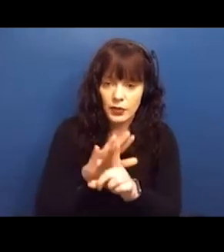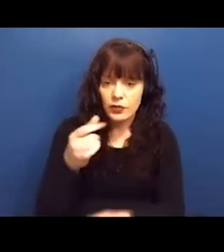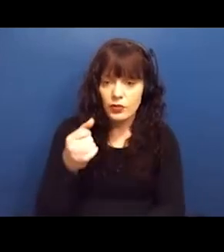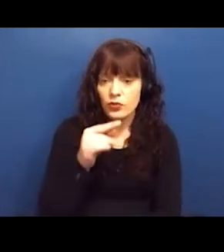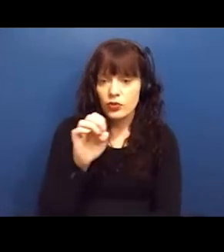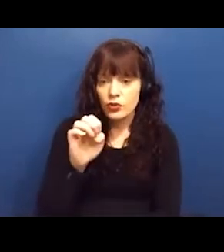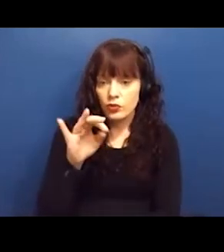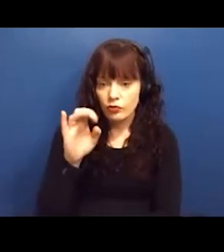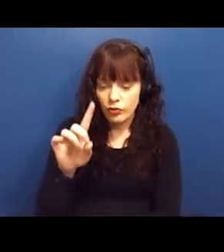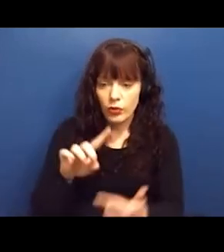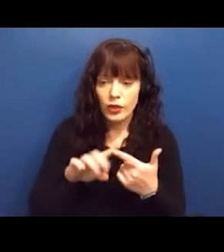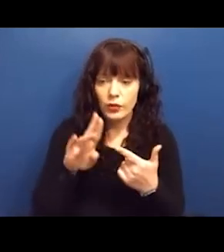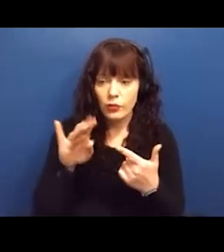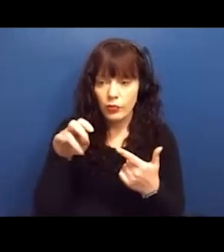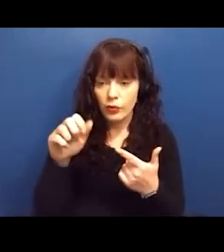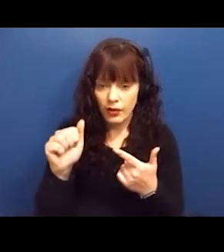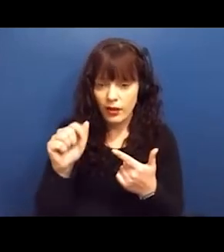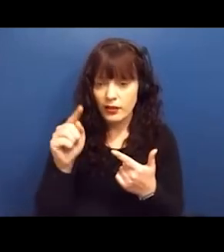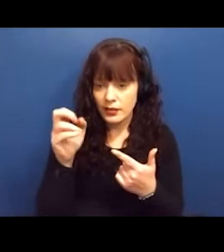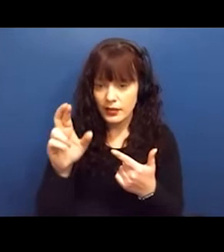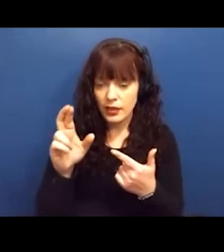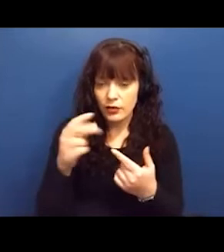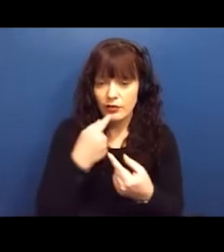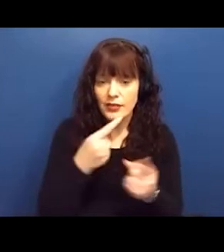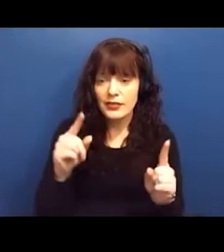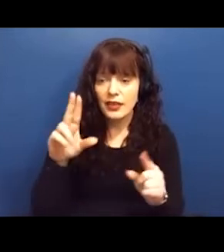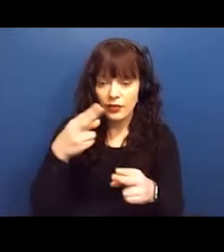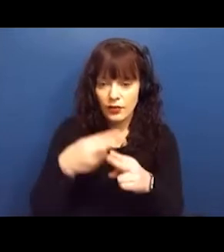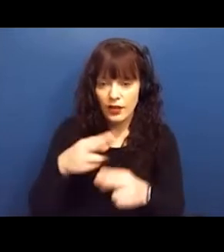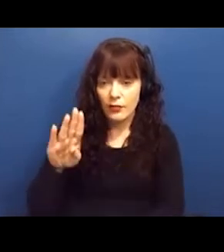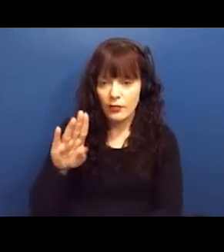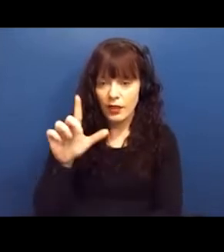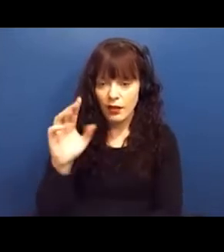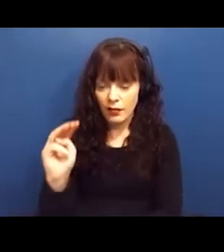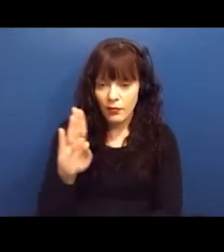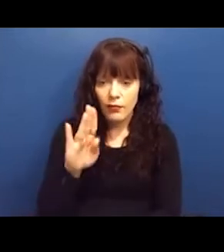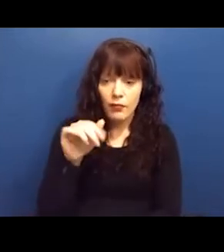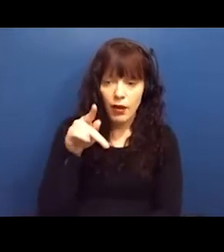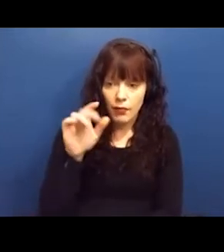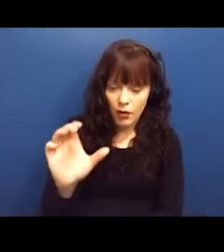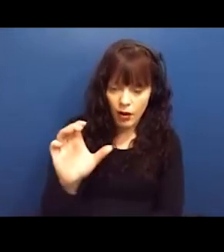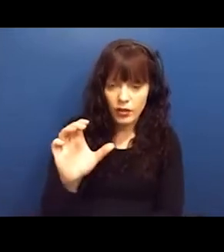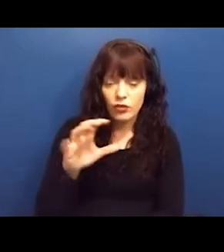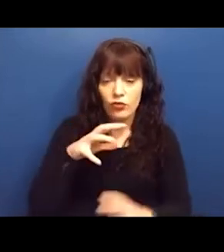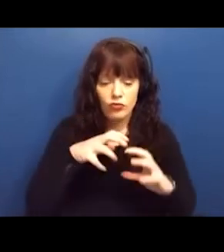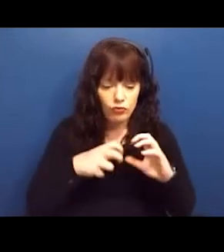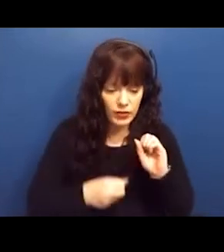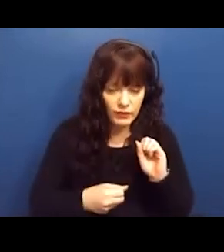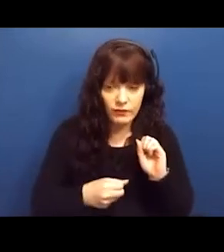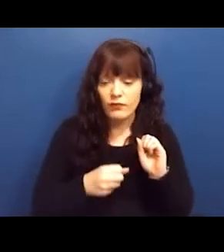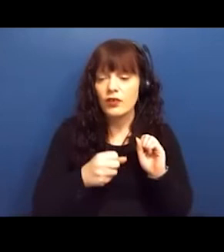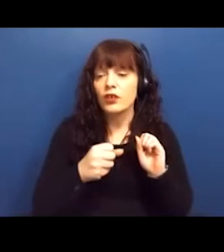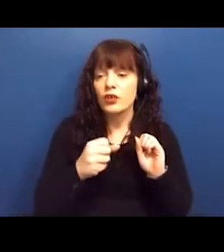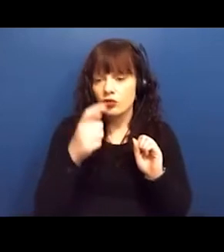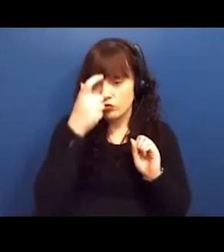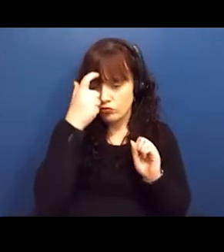Taylor, say their names. BLM, BIPOC, grief, trauma, centuries